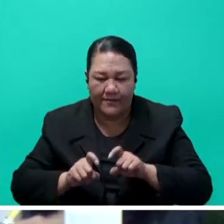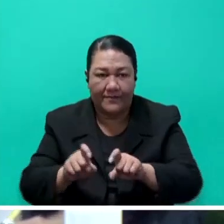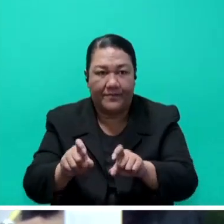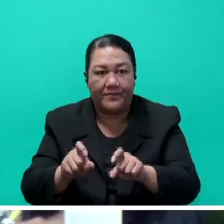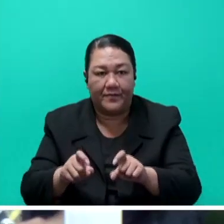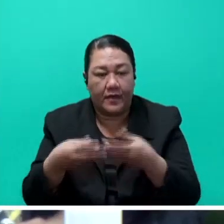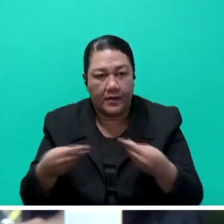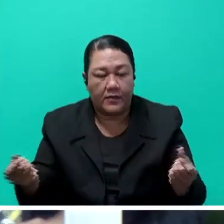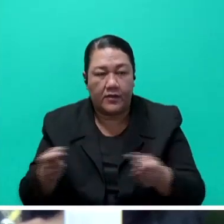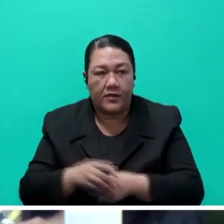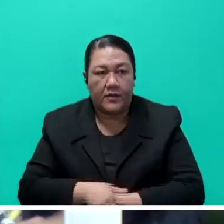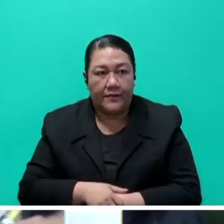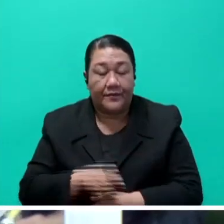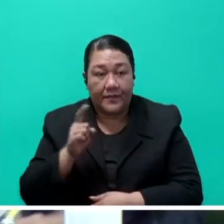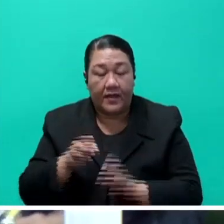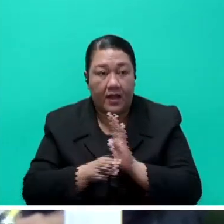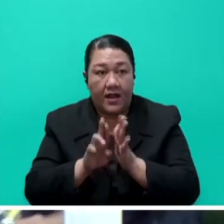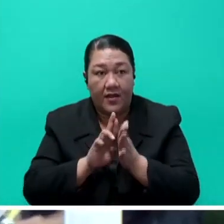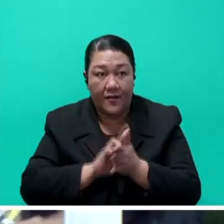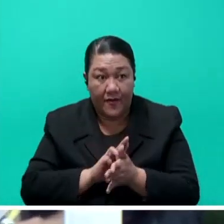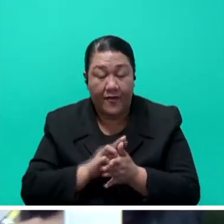the sugar industry as provision made under the